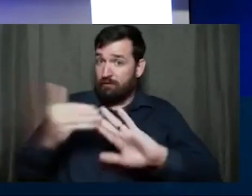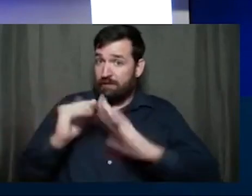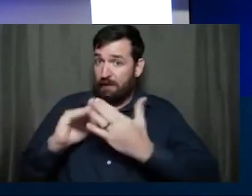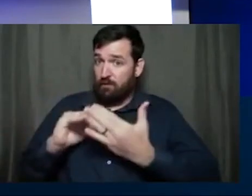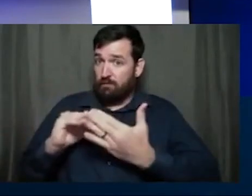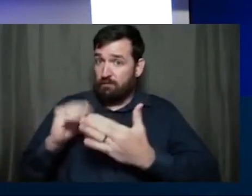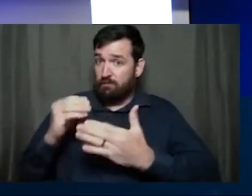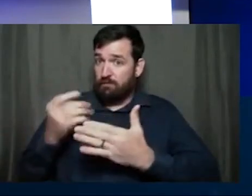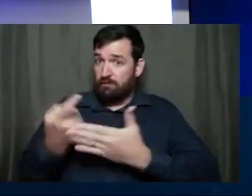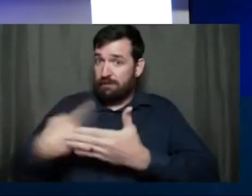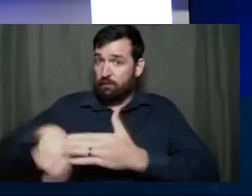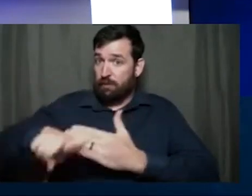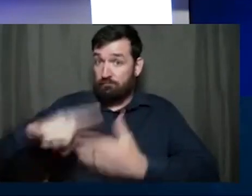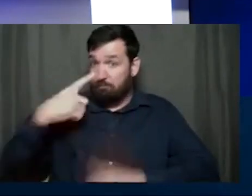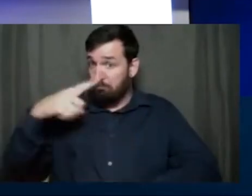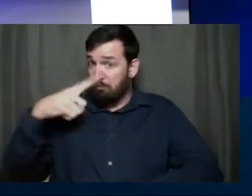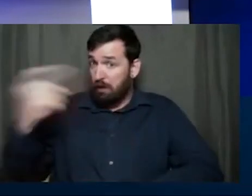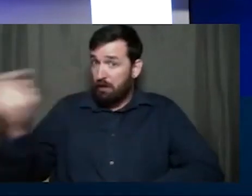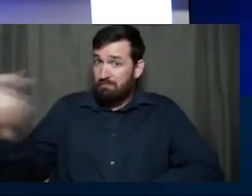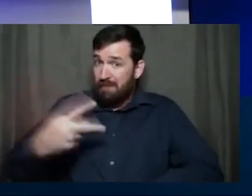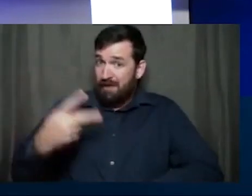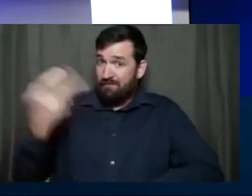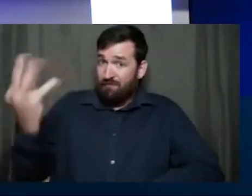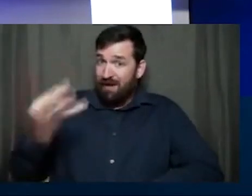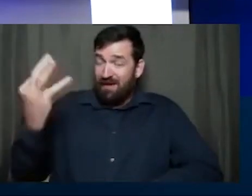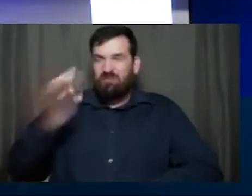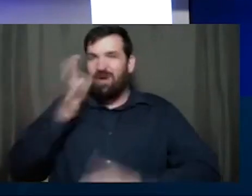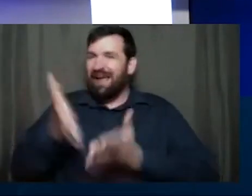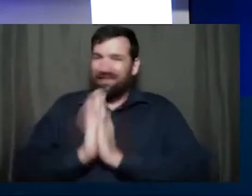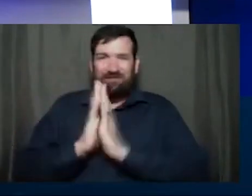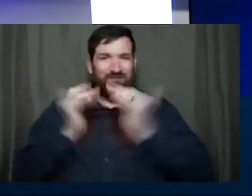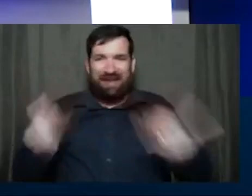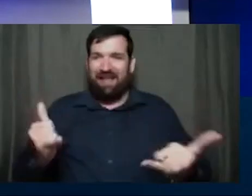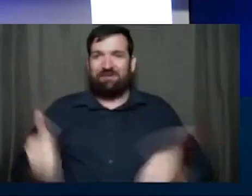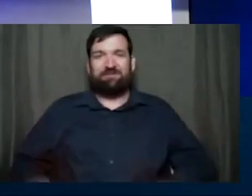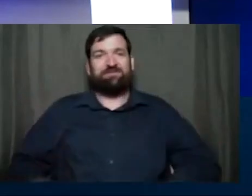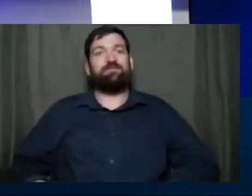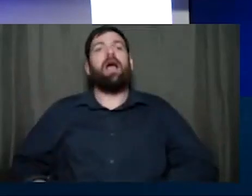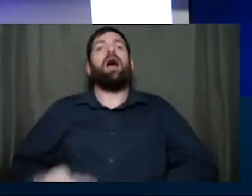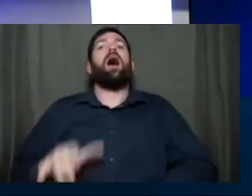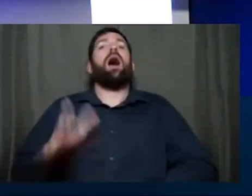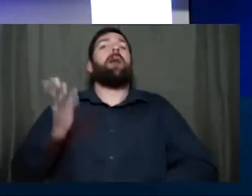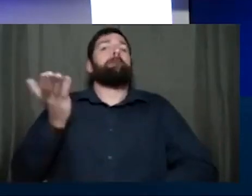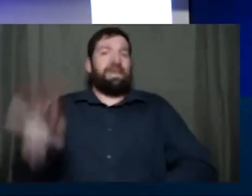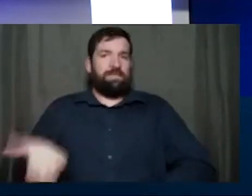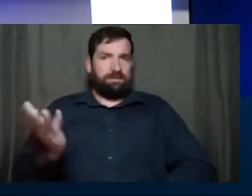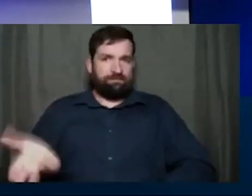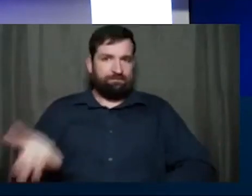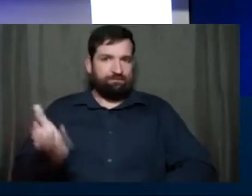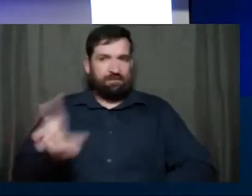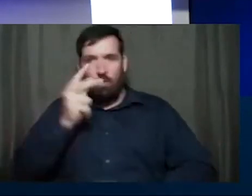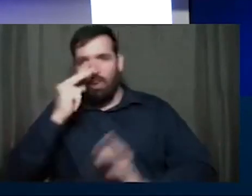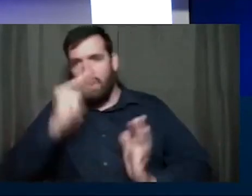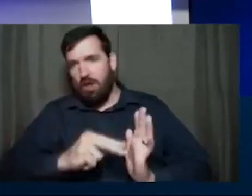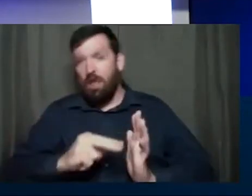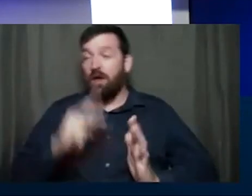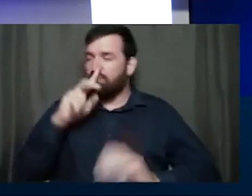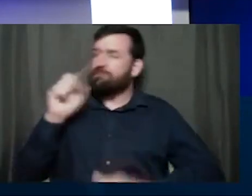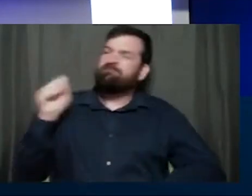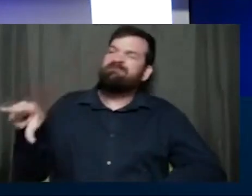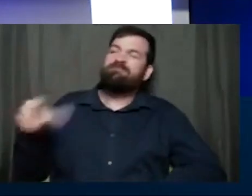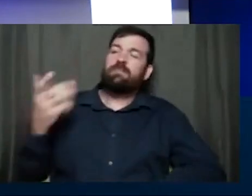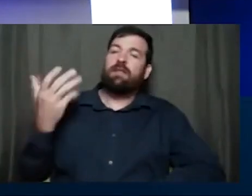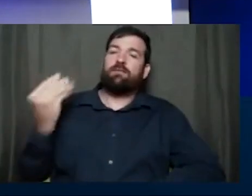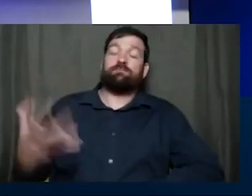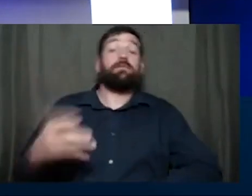Oh, good. Can you come back next Friday? I'm just going to ask you right here on the show. Perhaps. I'll have to check my calendar. I'm going to hit you up when we get off air. Dr.